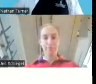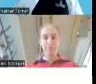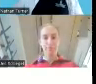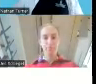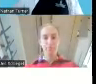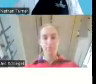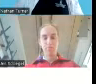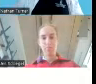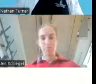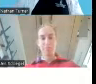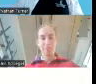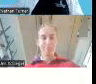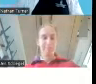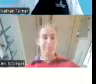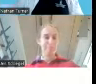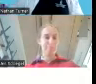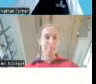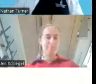are.